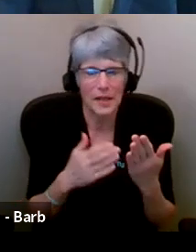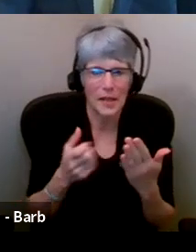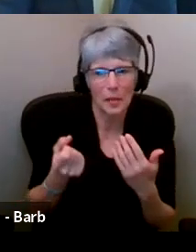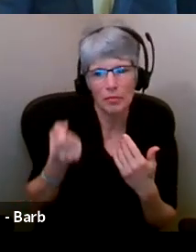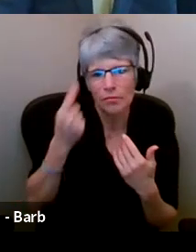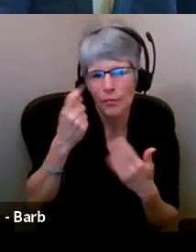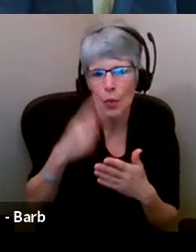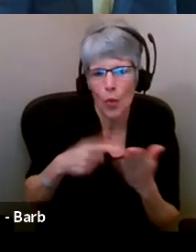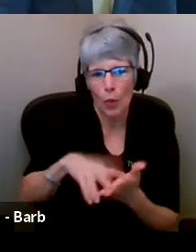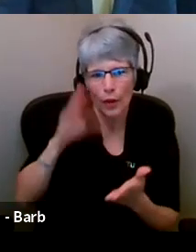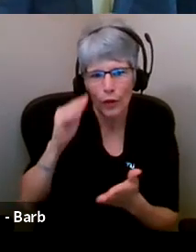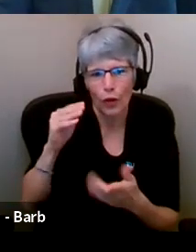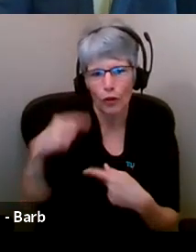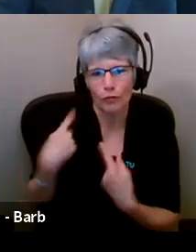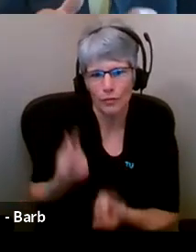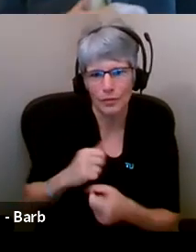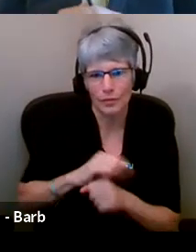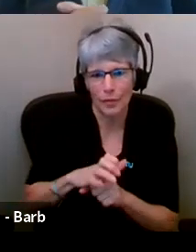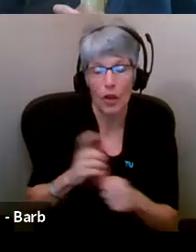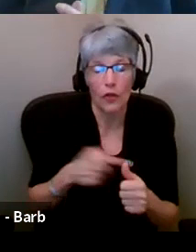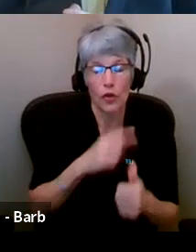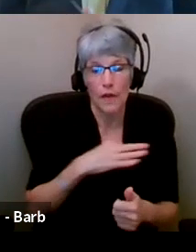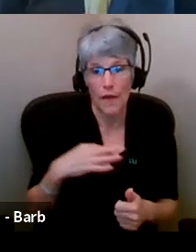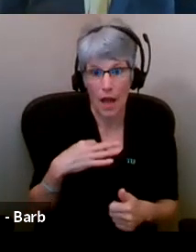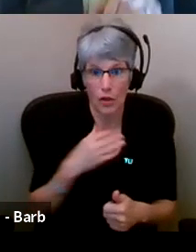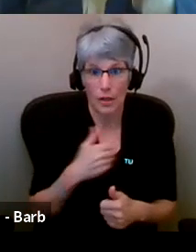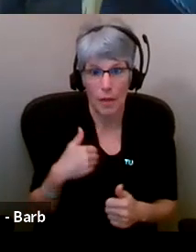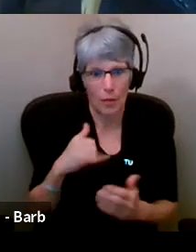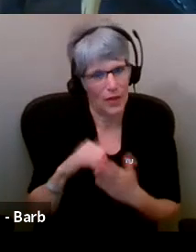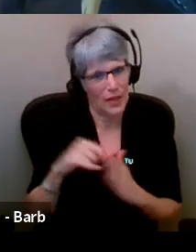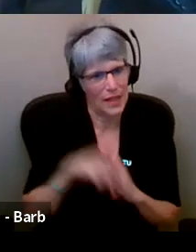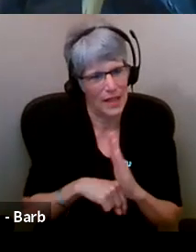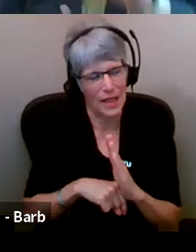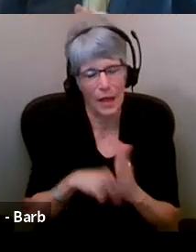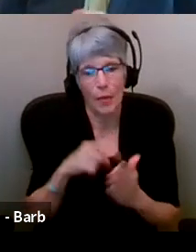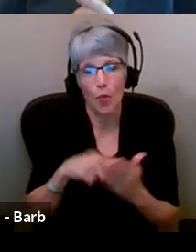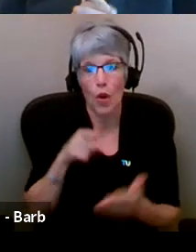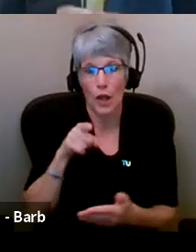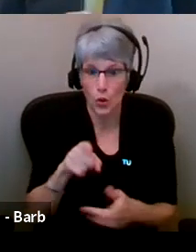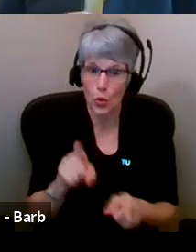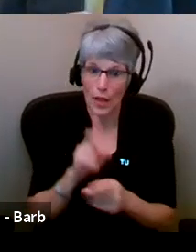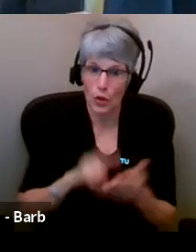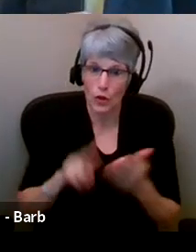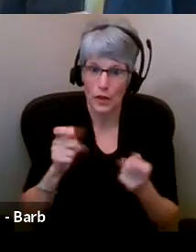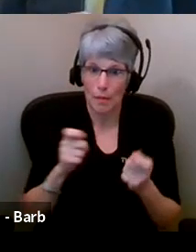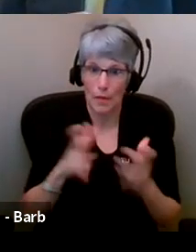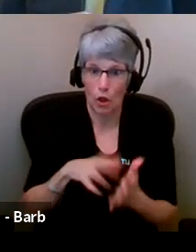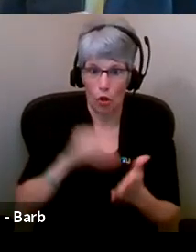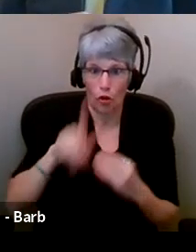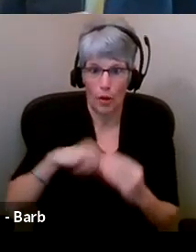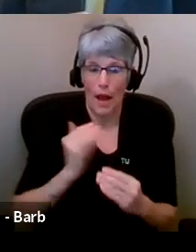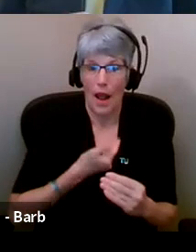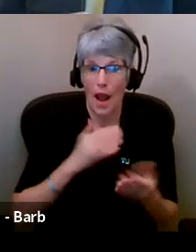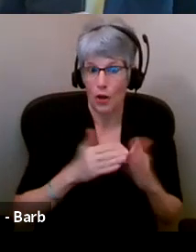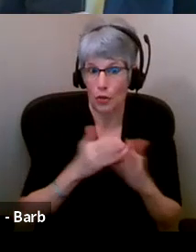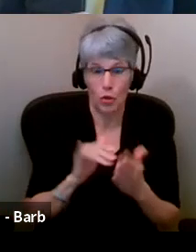pandemic. First, from a faculty member, and this one goes deep. What have you as university administrators learned about our community that you